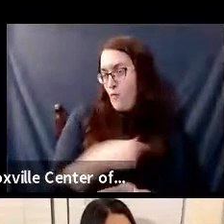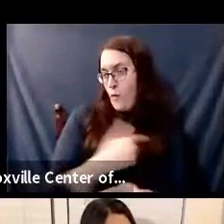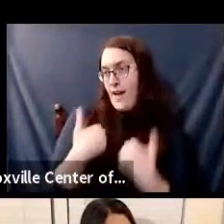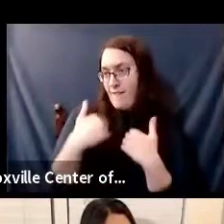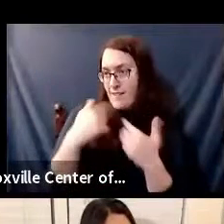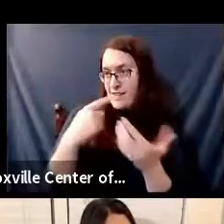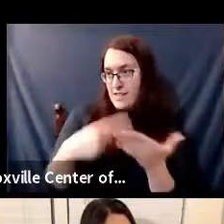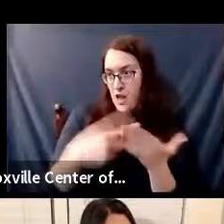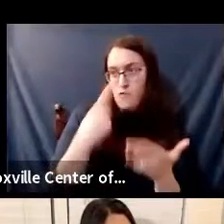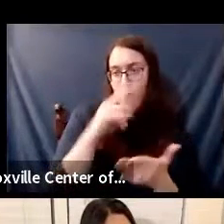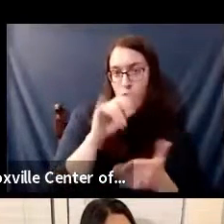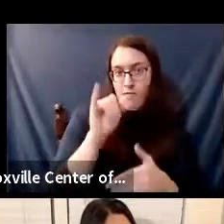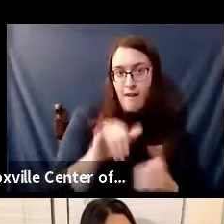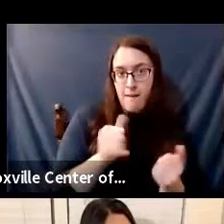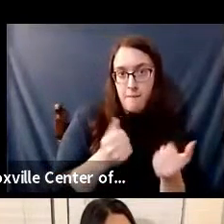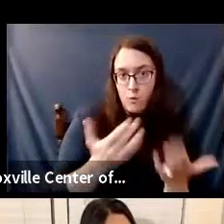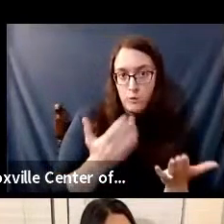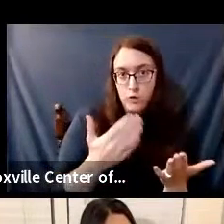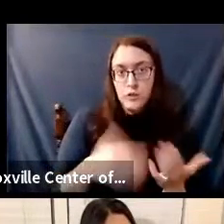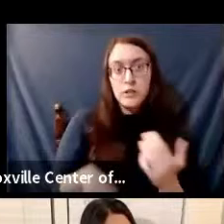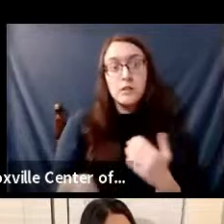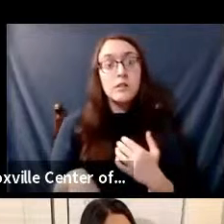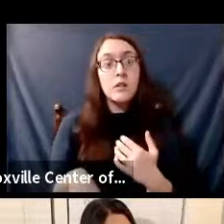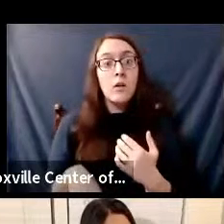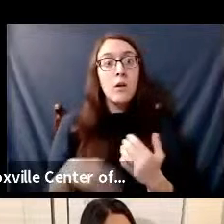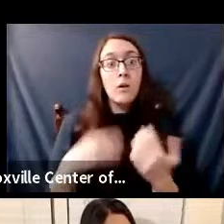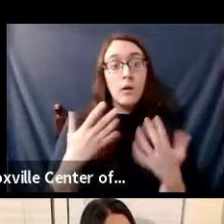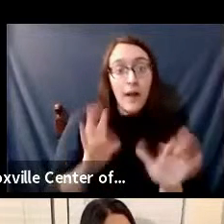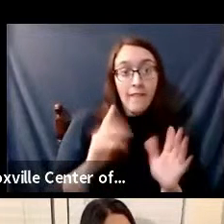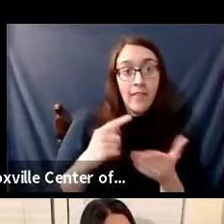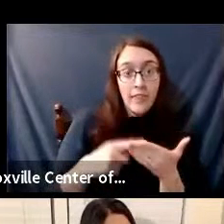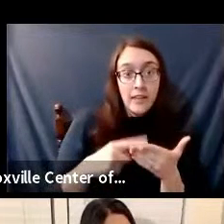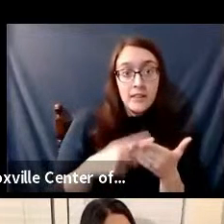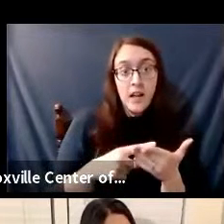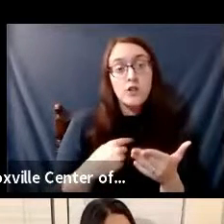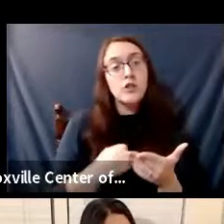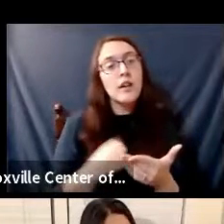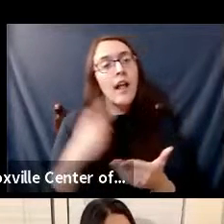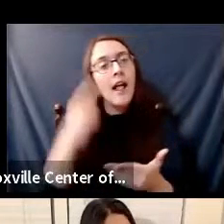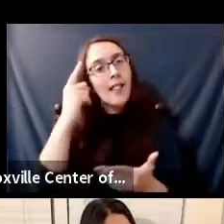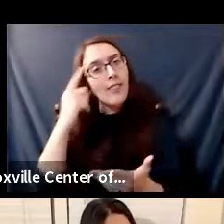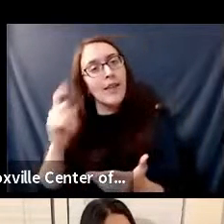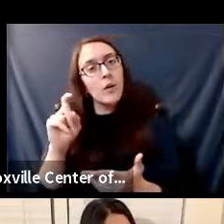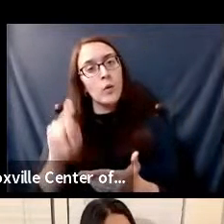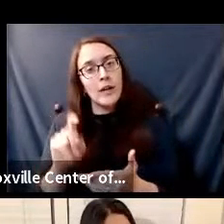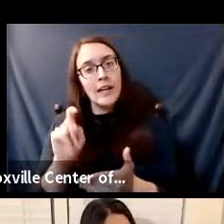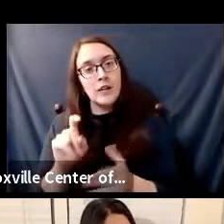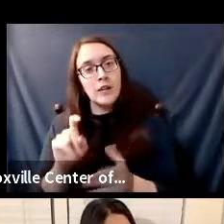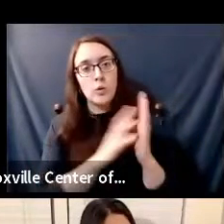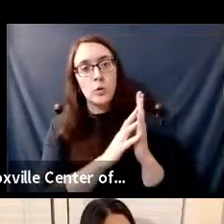that motion. So having that discussion, I personally think we need to probably mimic